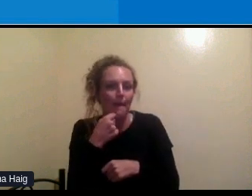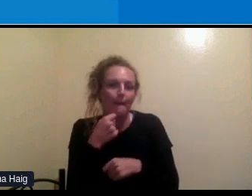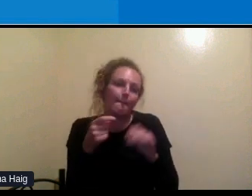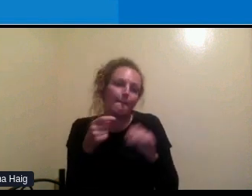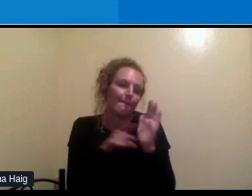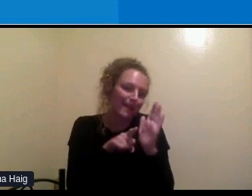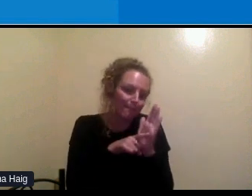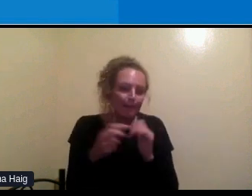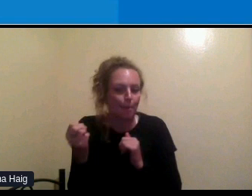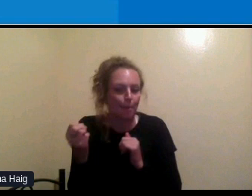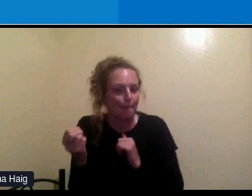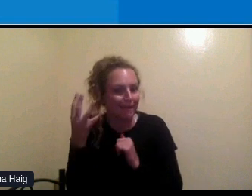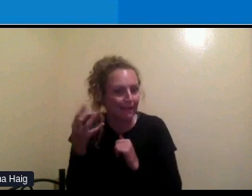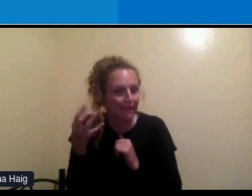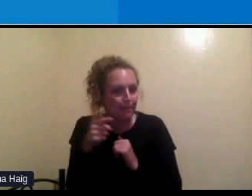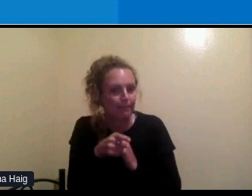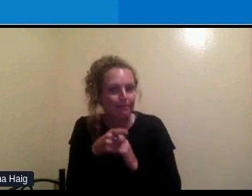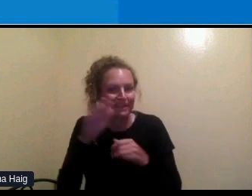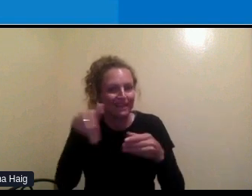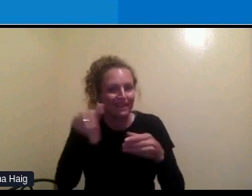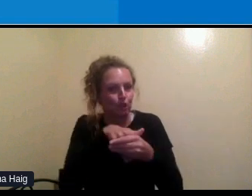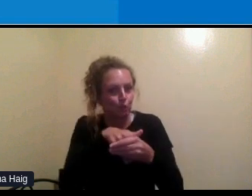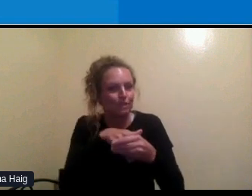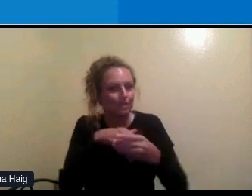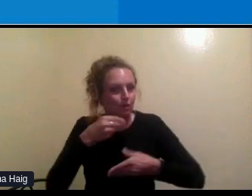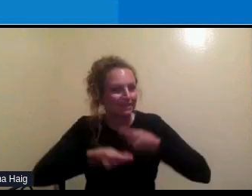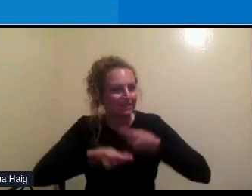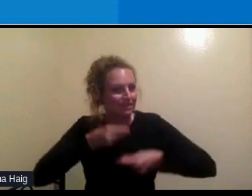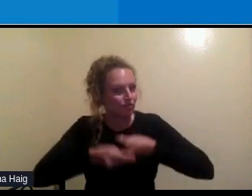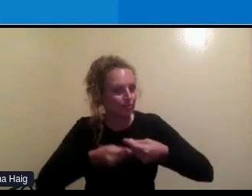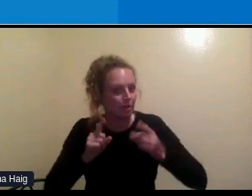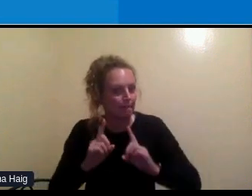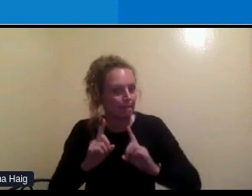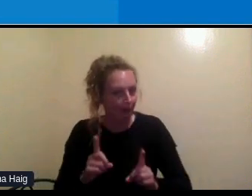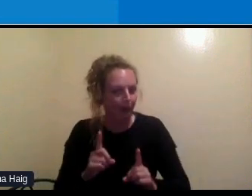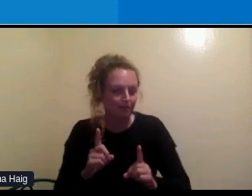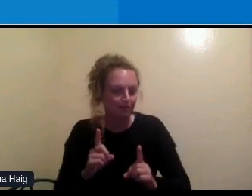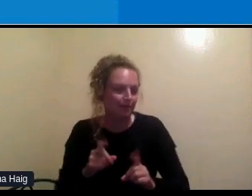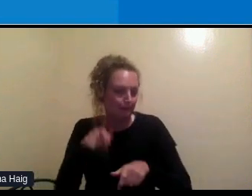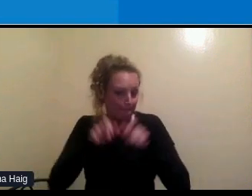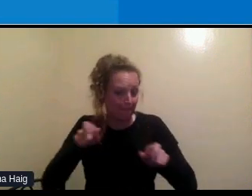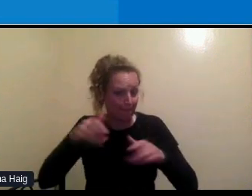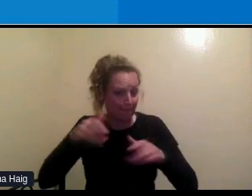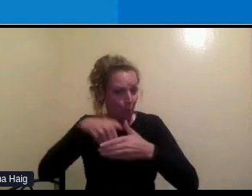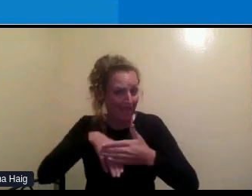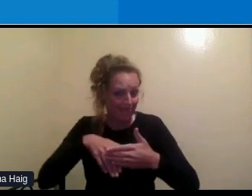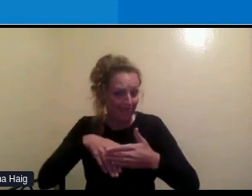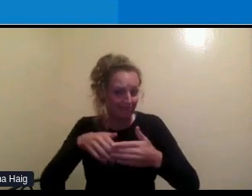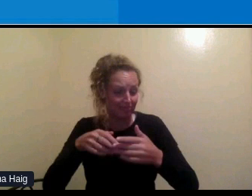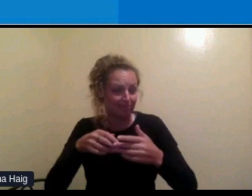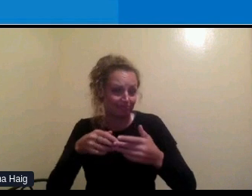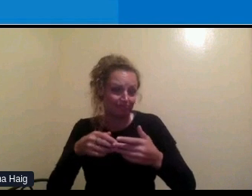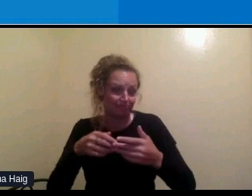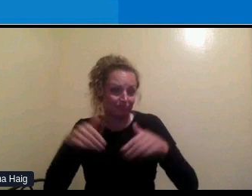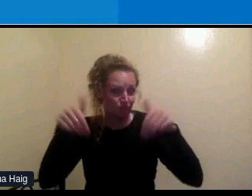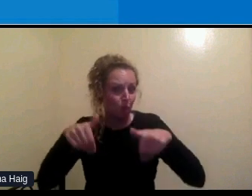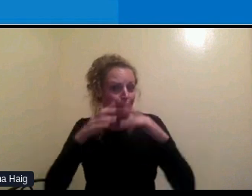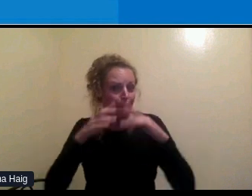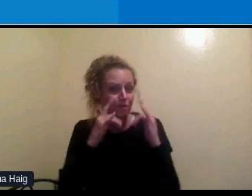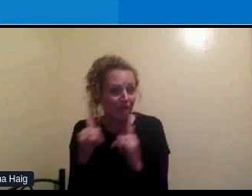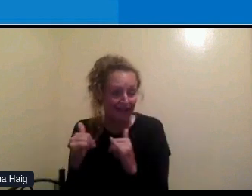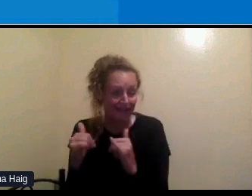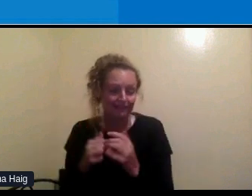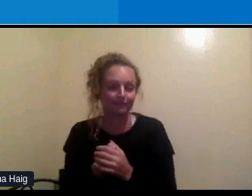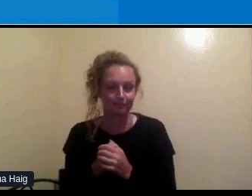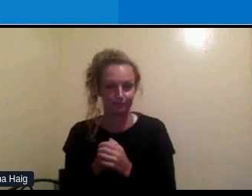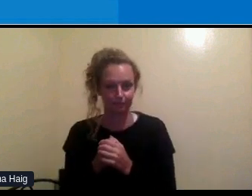include on the specification. But when we were talking through this, another situation came up that I was sharing with Jacob, a story going back quite a few years